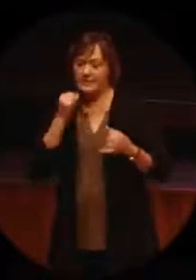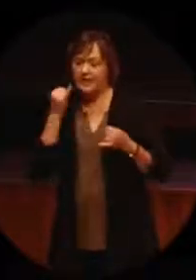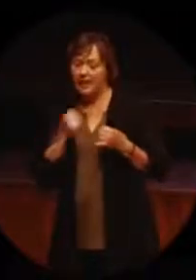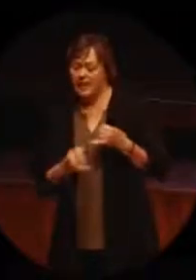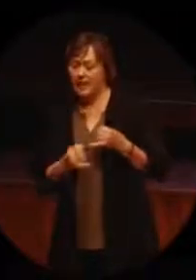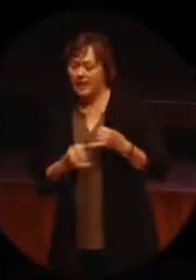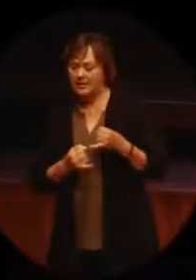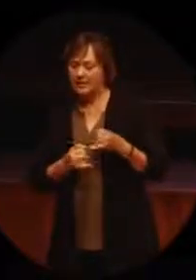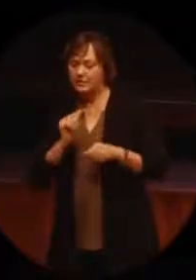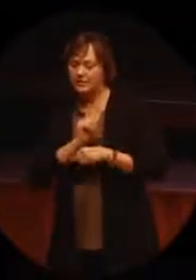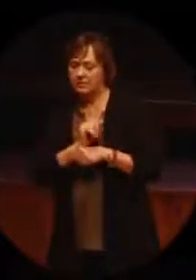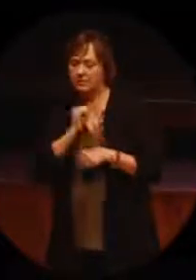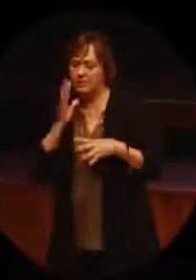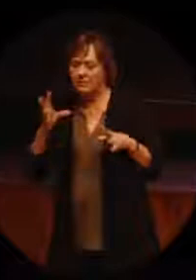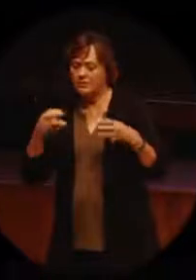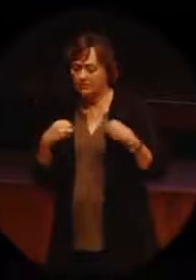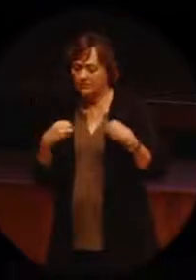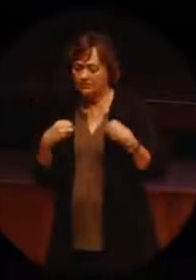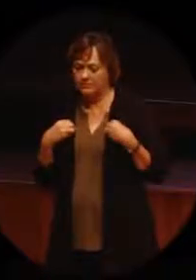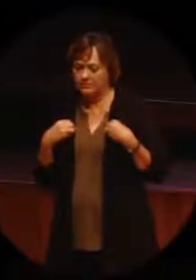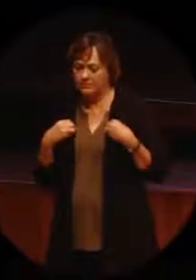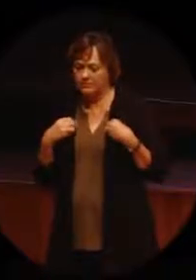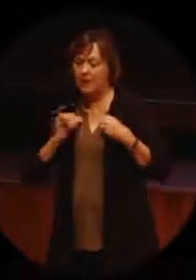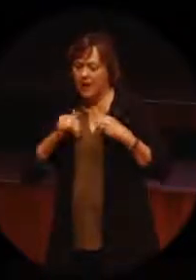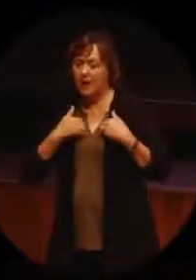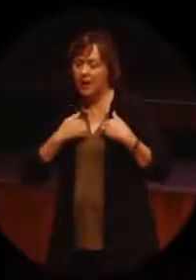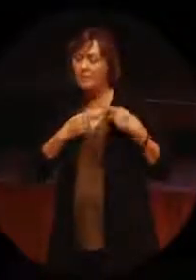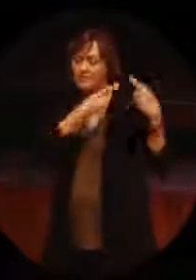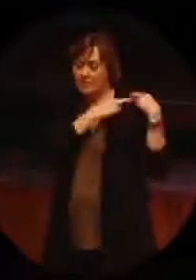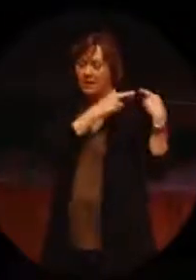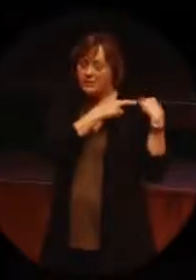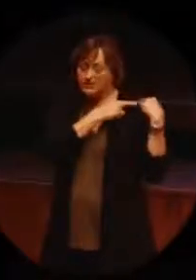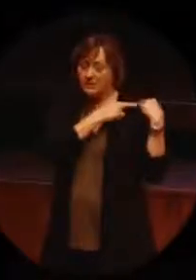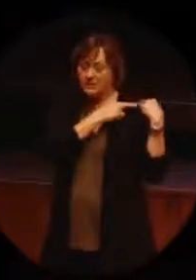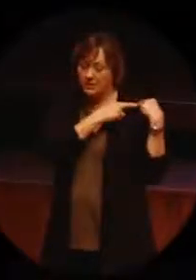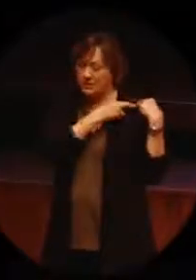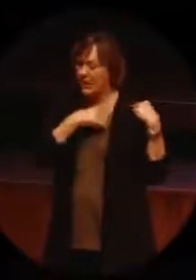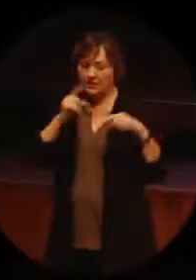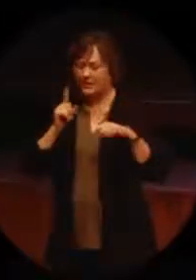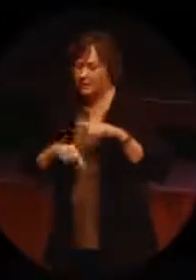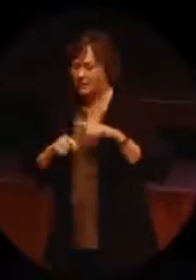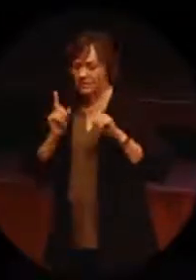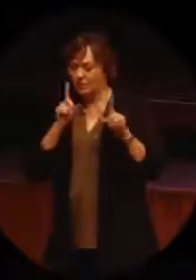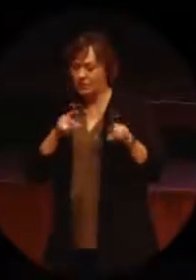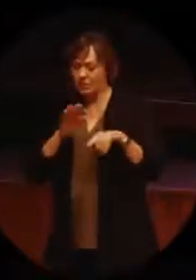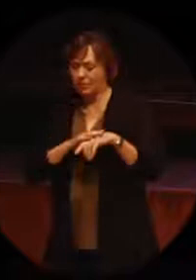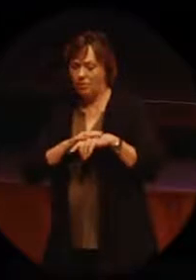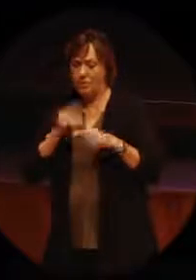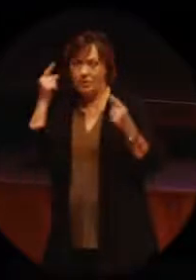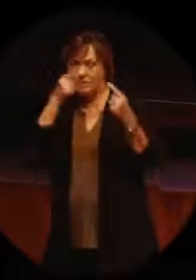this is the last assignment that I'm going to take. I have responsibilities, can't do any